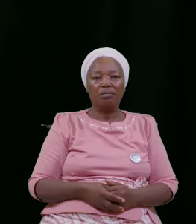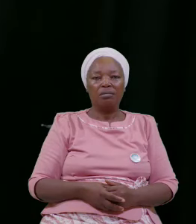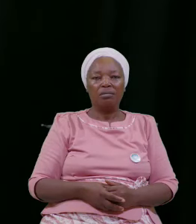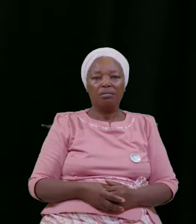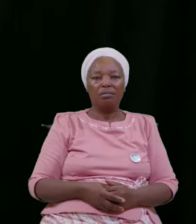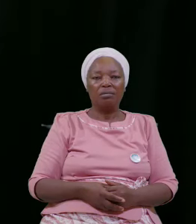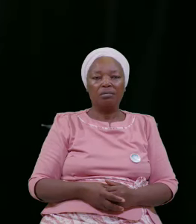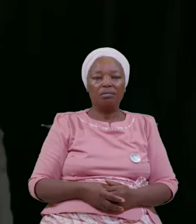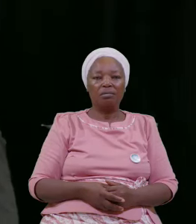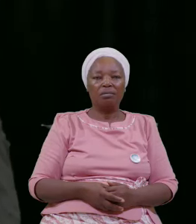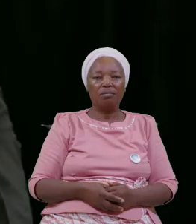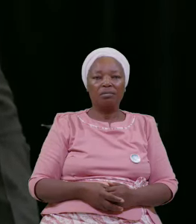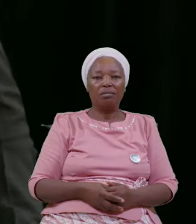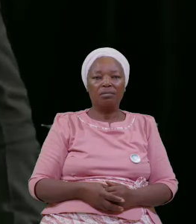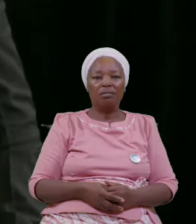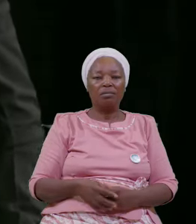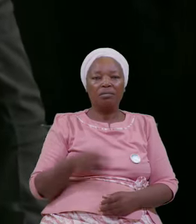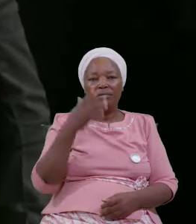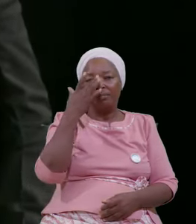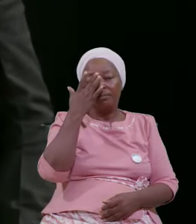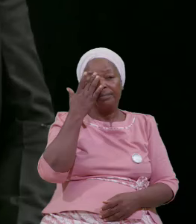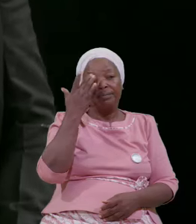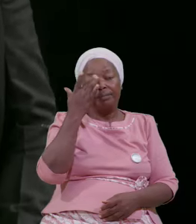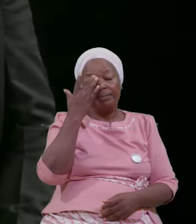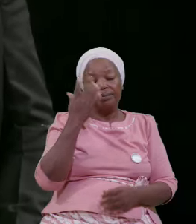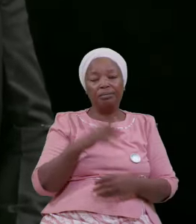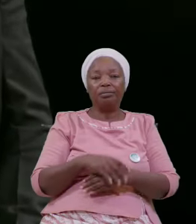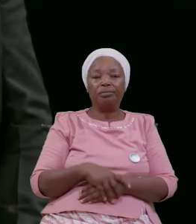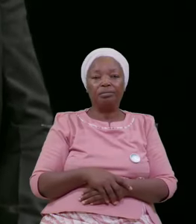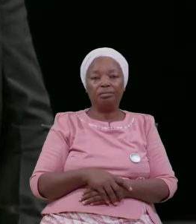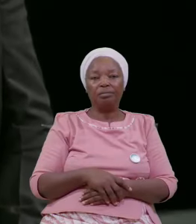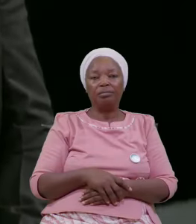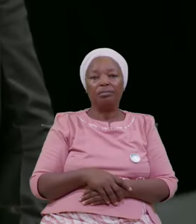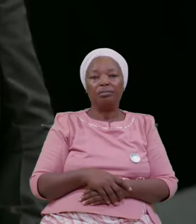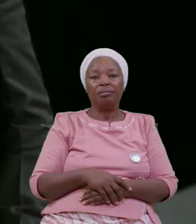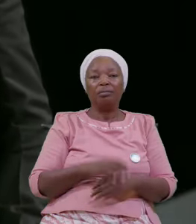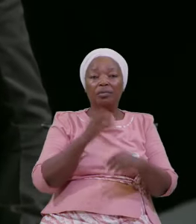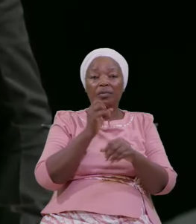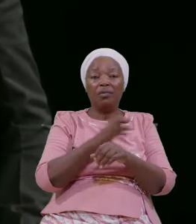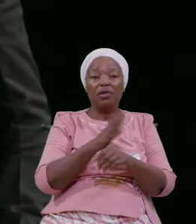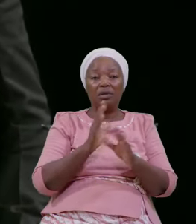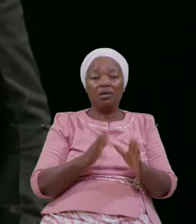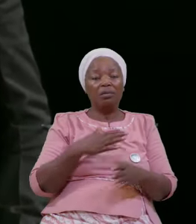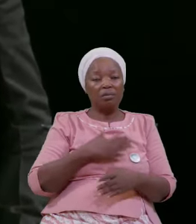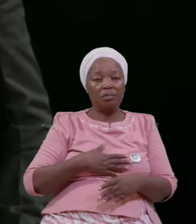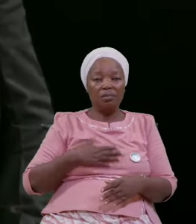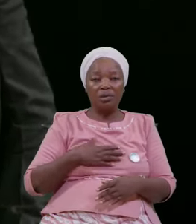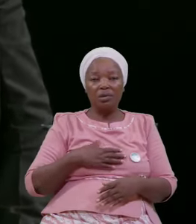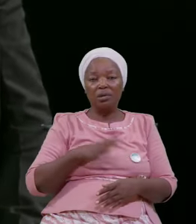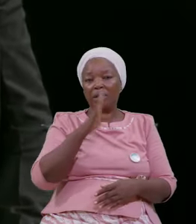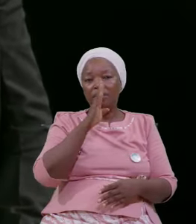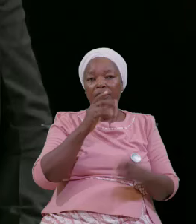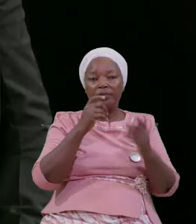If the people can feel they sleep by themselves, please allow them to do